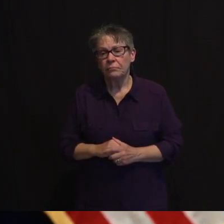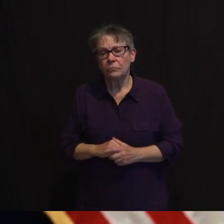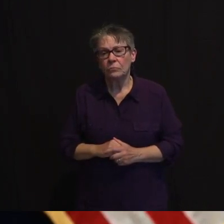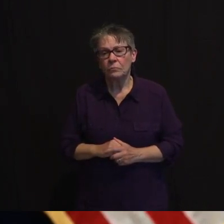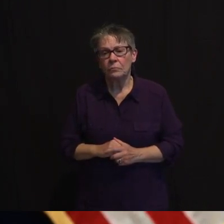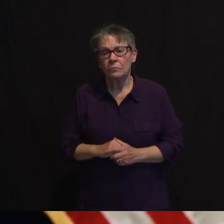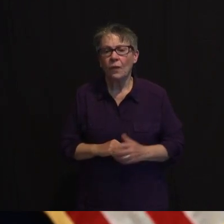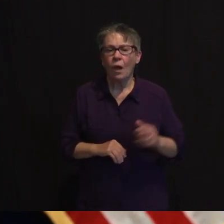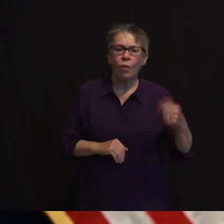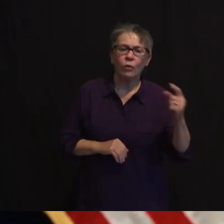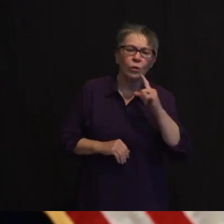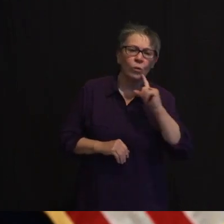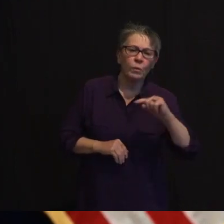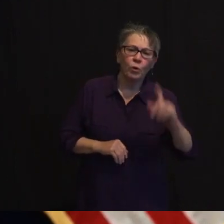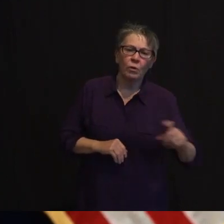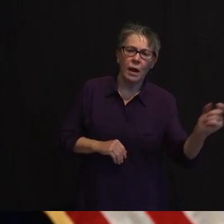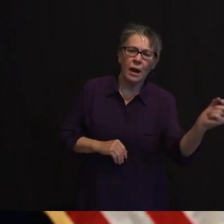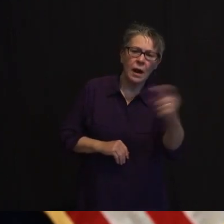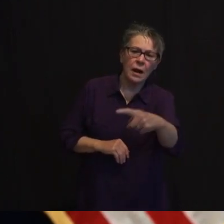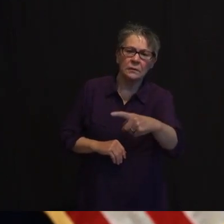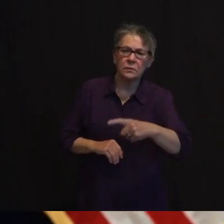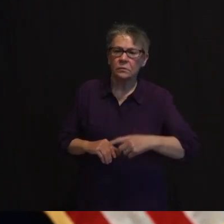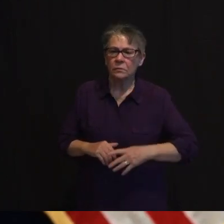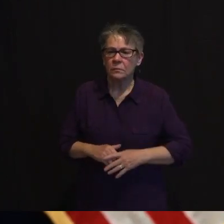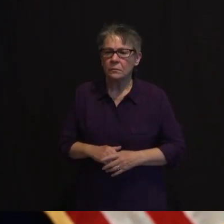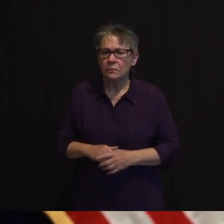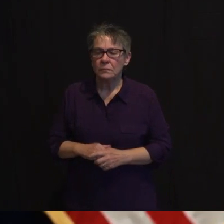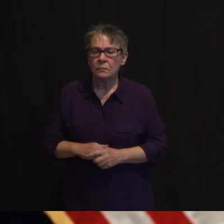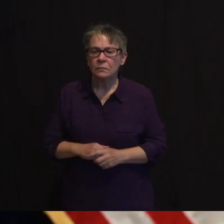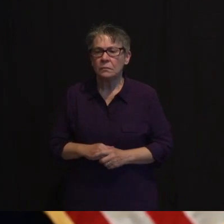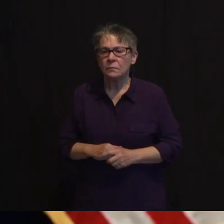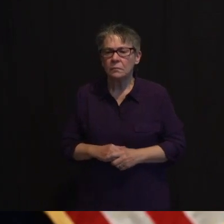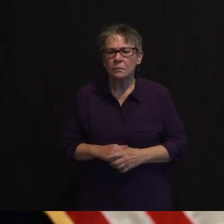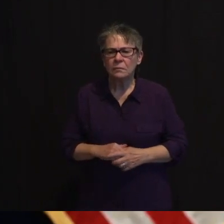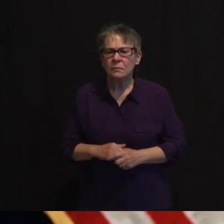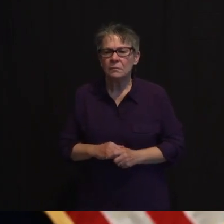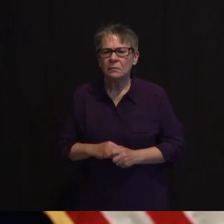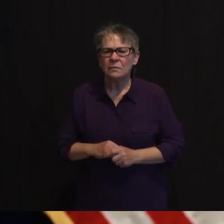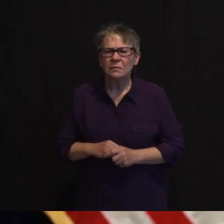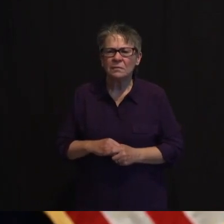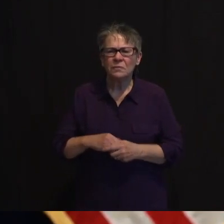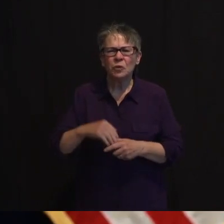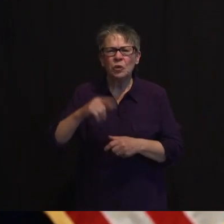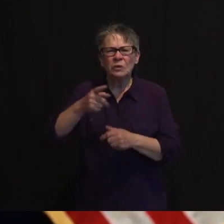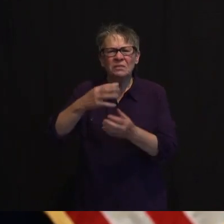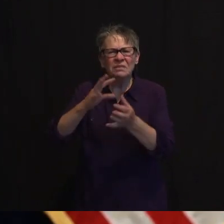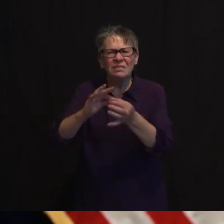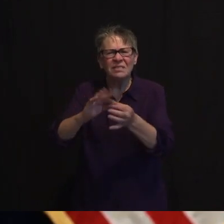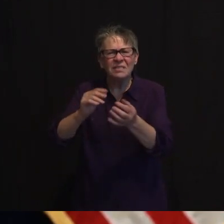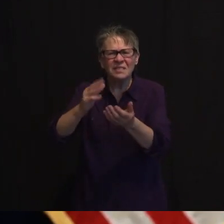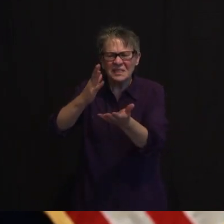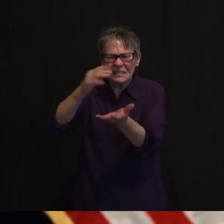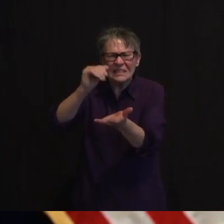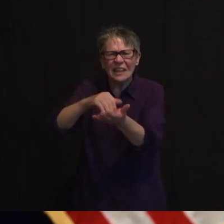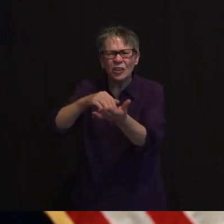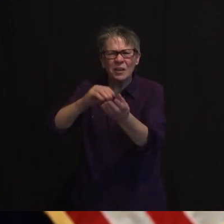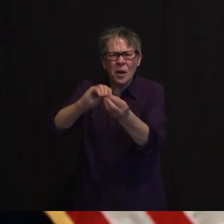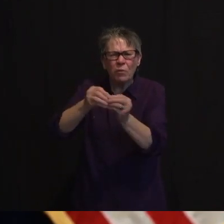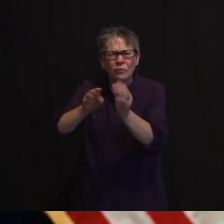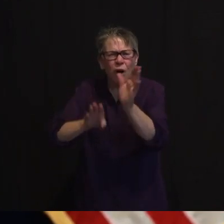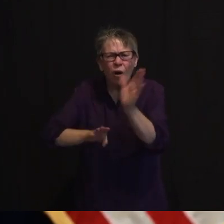36,000 figure. I'm curious, because we're holding between the 7,000 and 8,000 for days now, are we projecting a lower